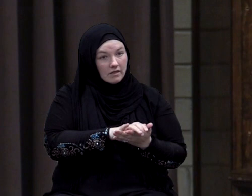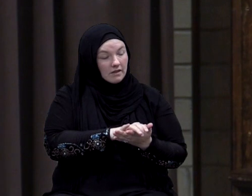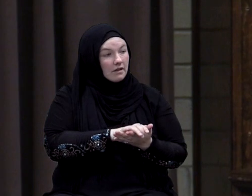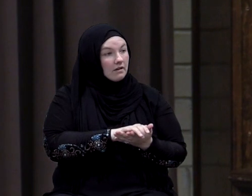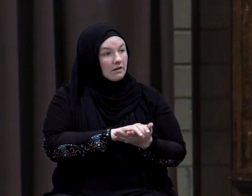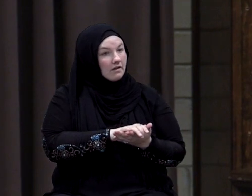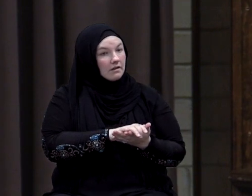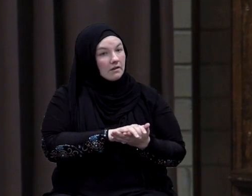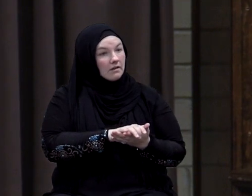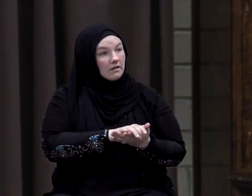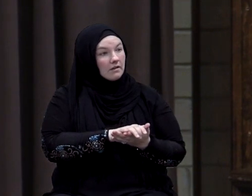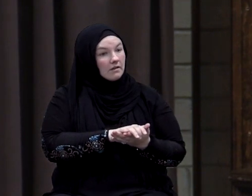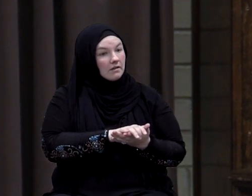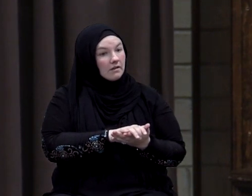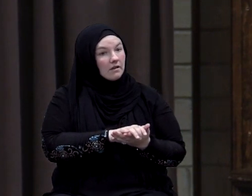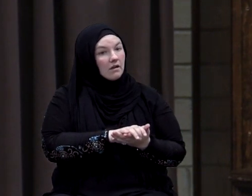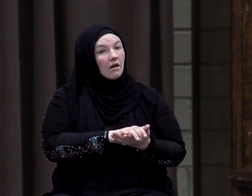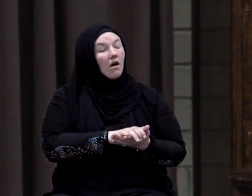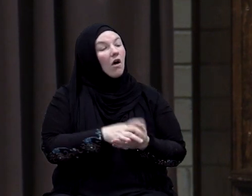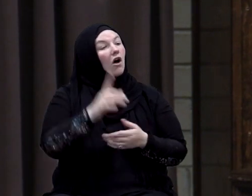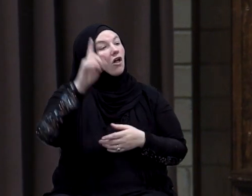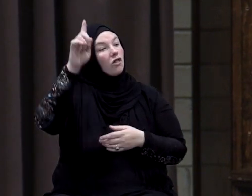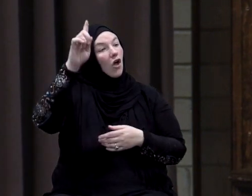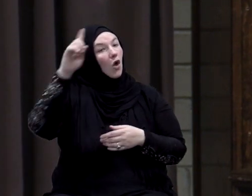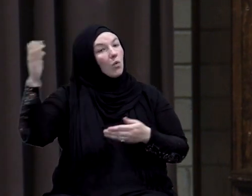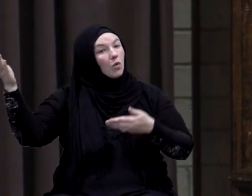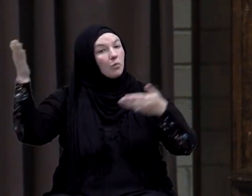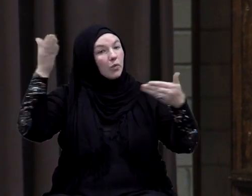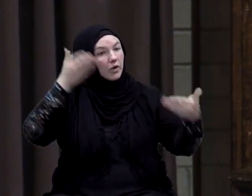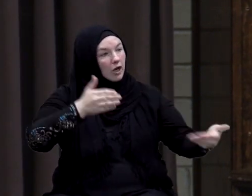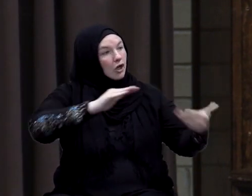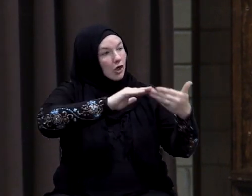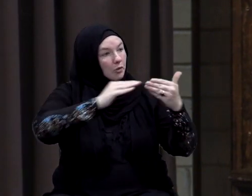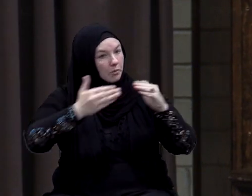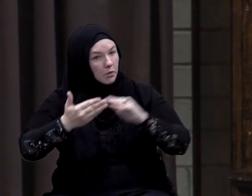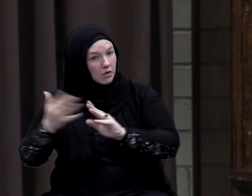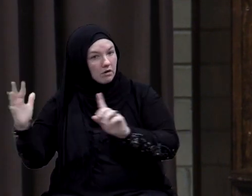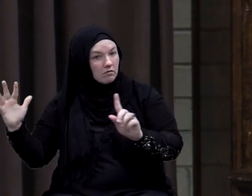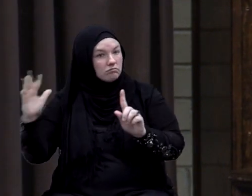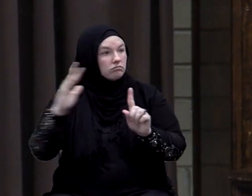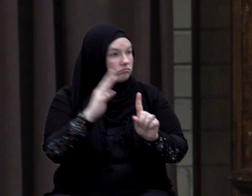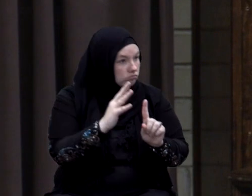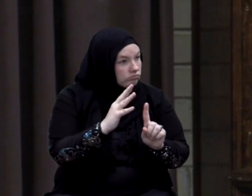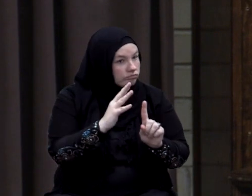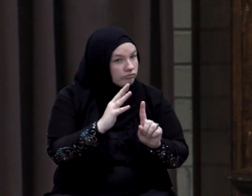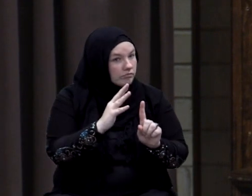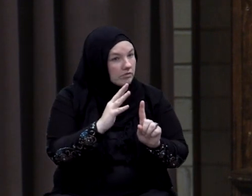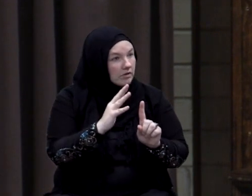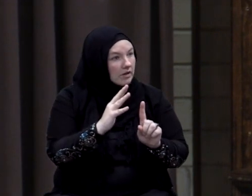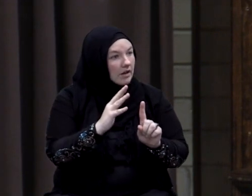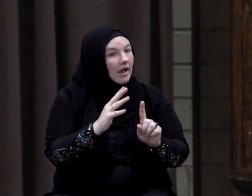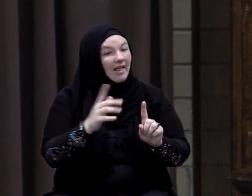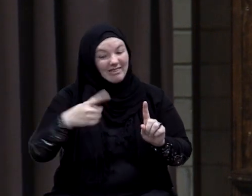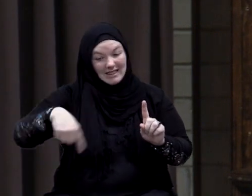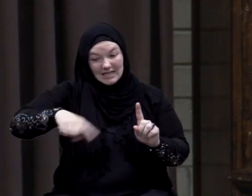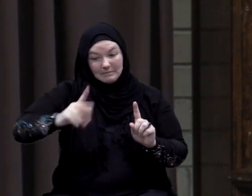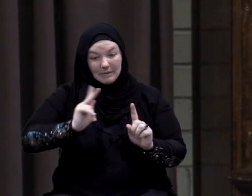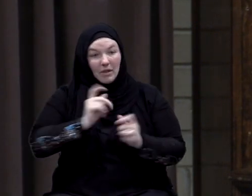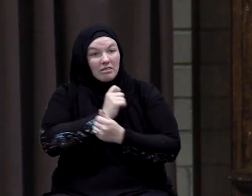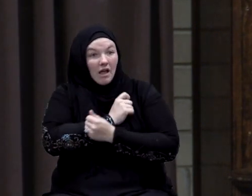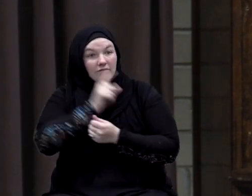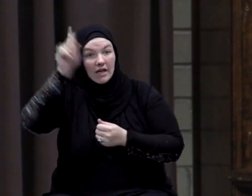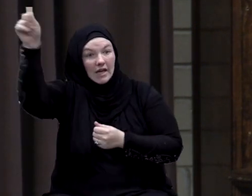Allah will bring a community or a people that he loves and they love him